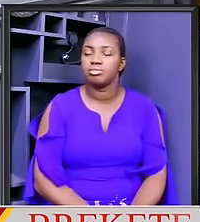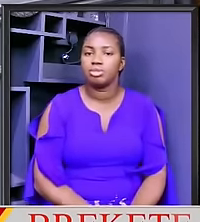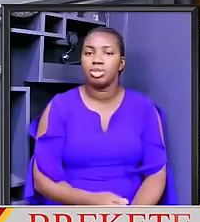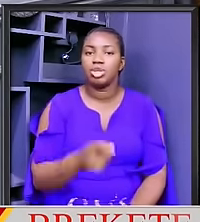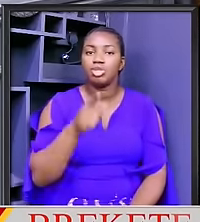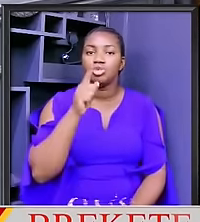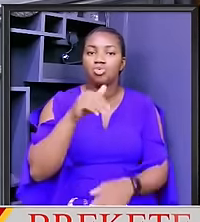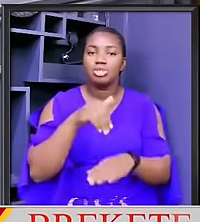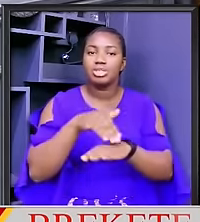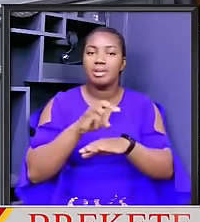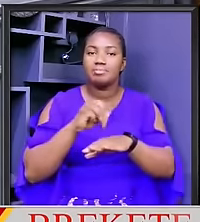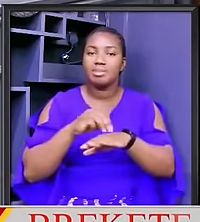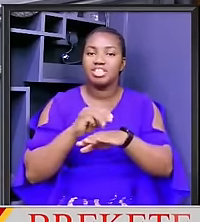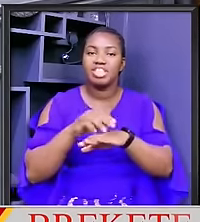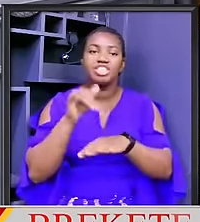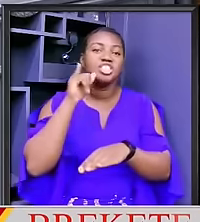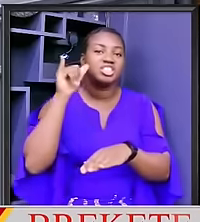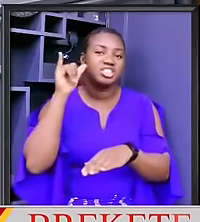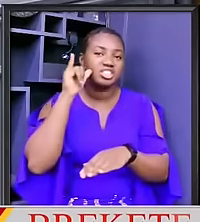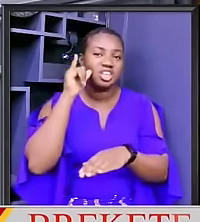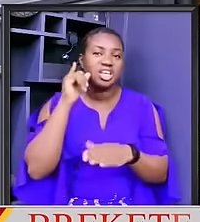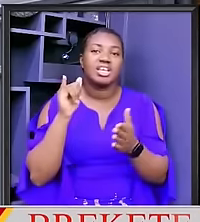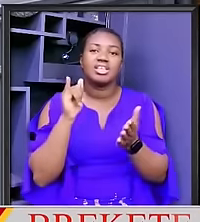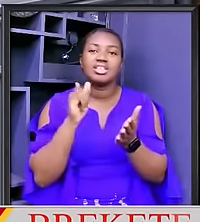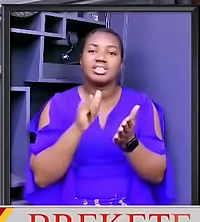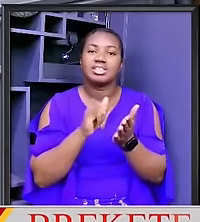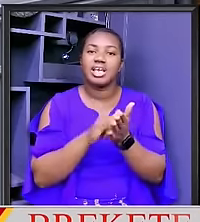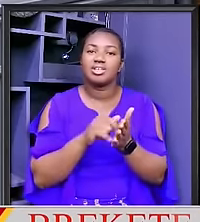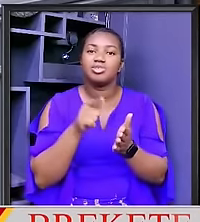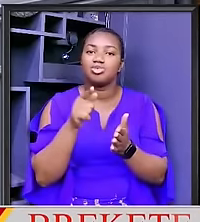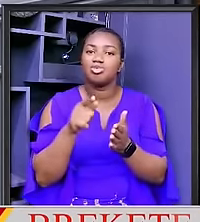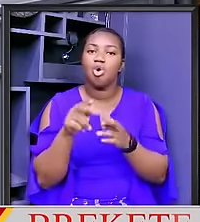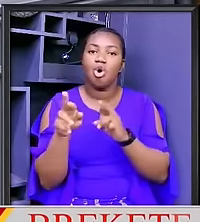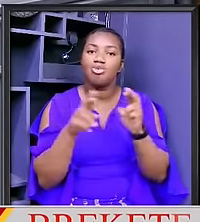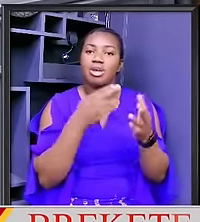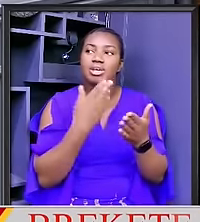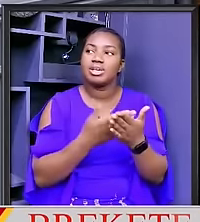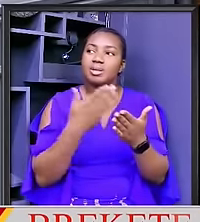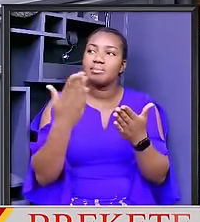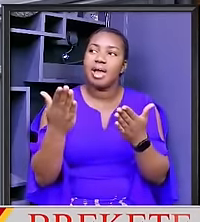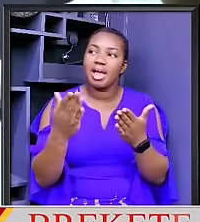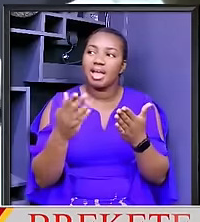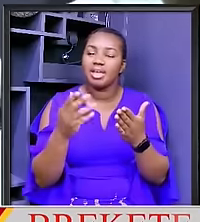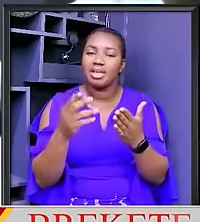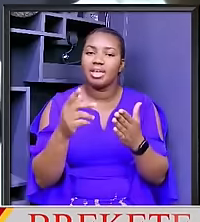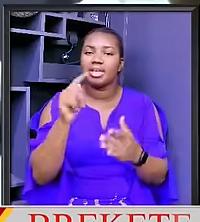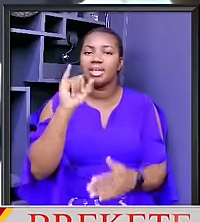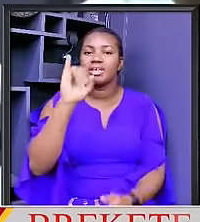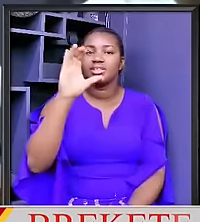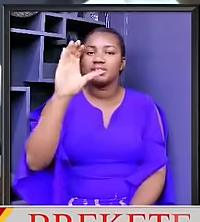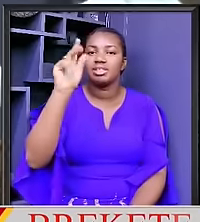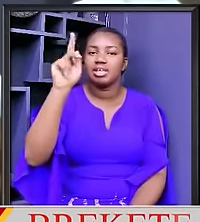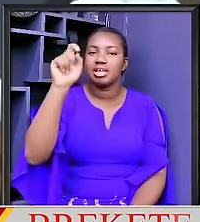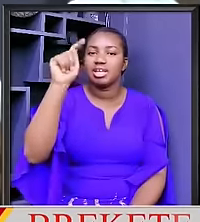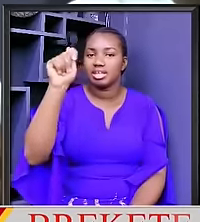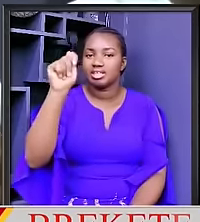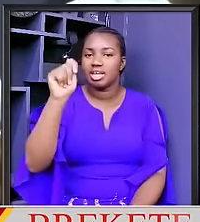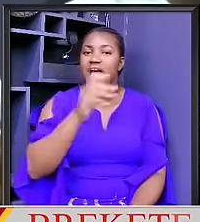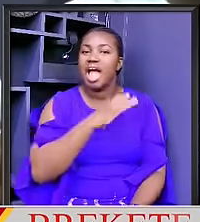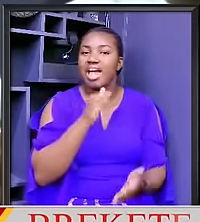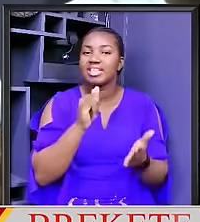Now you sent message yesterday say when I don't already buy tickets, say na Akramakala introduce una to